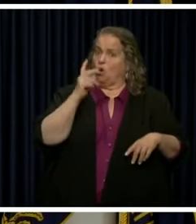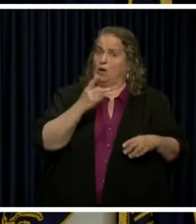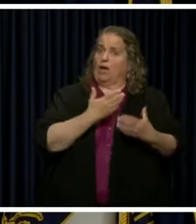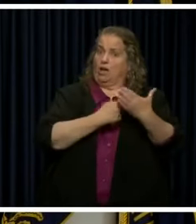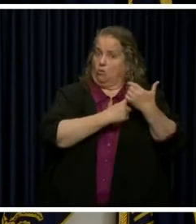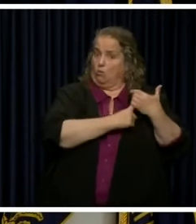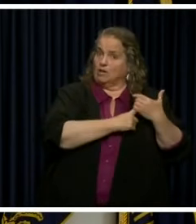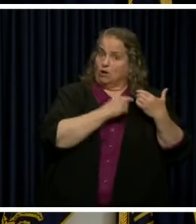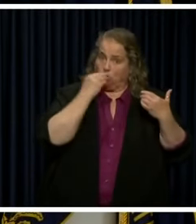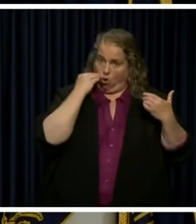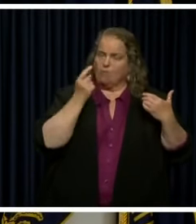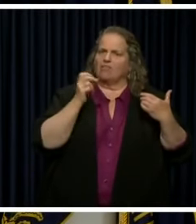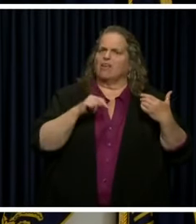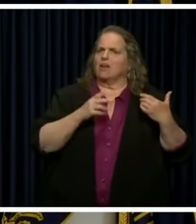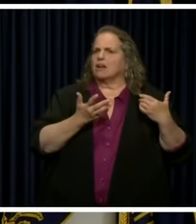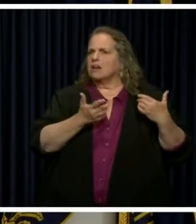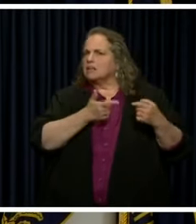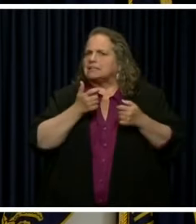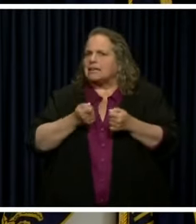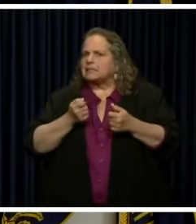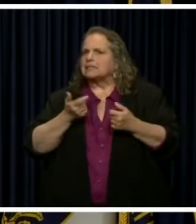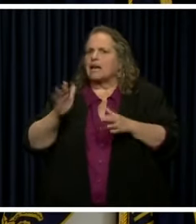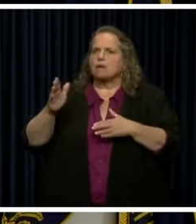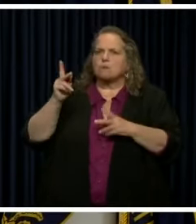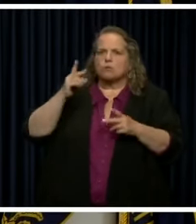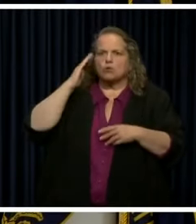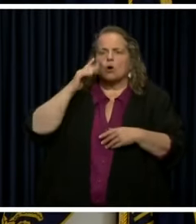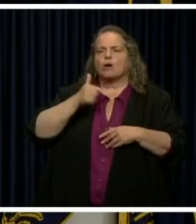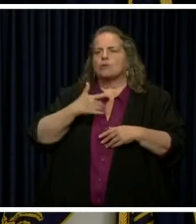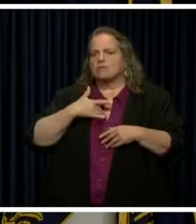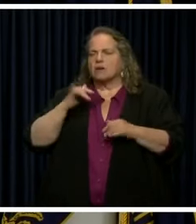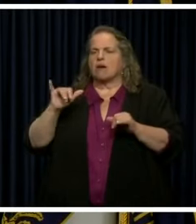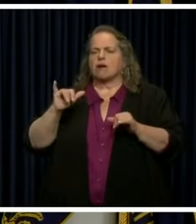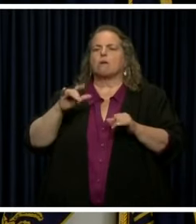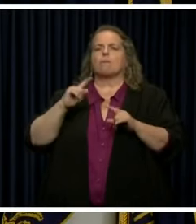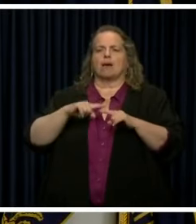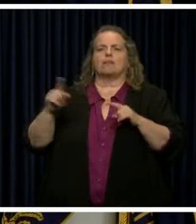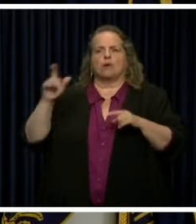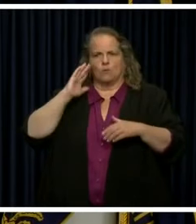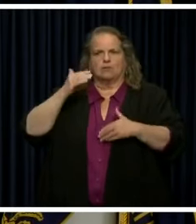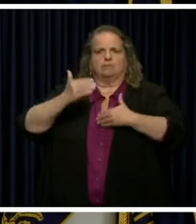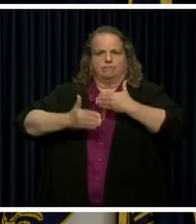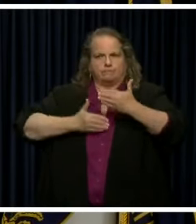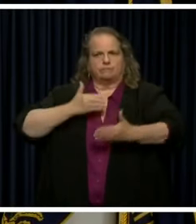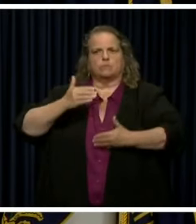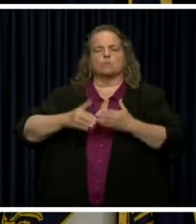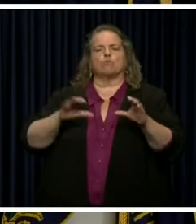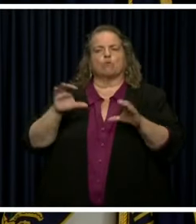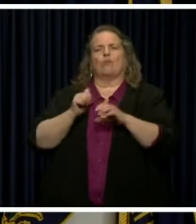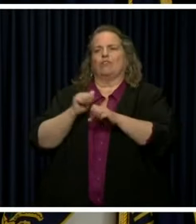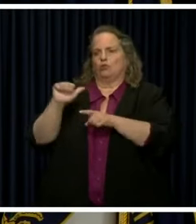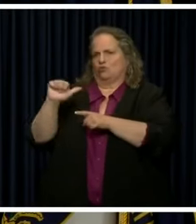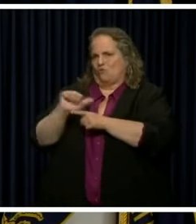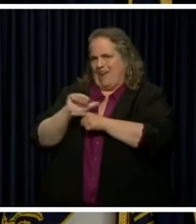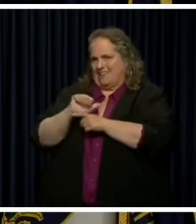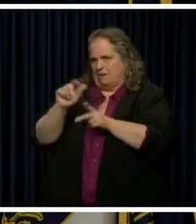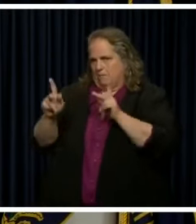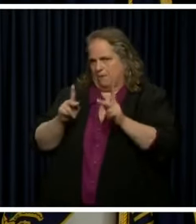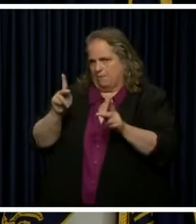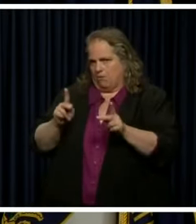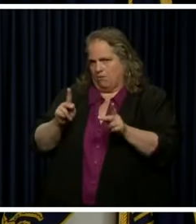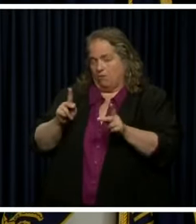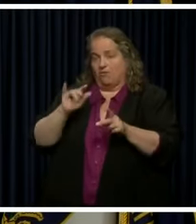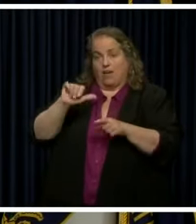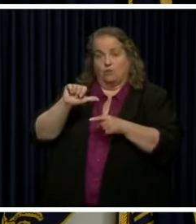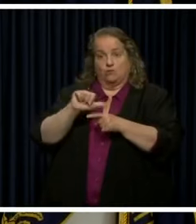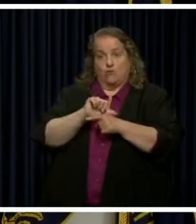a lot of opportunity there digitally, but no, it should be conducted as we move forward with trained individuals. Now, that training is